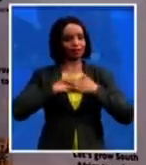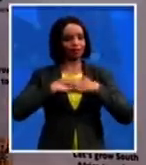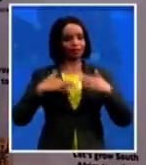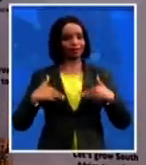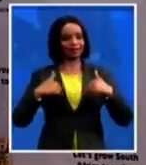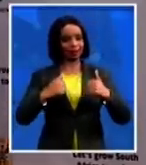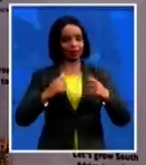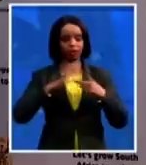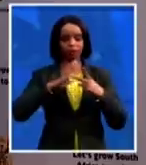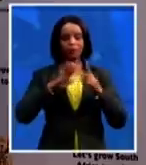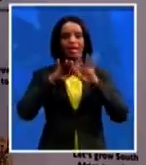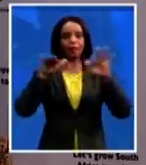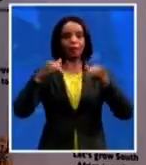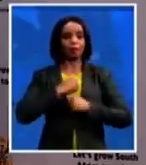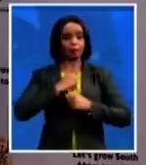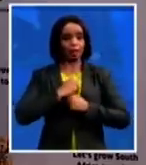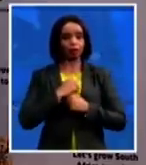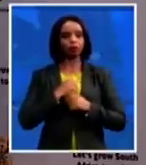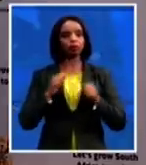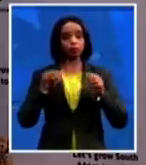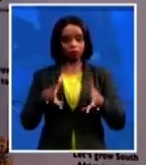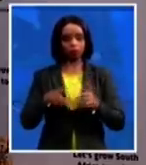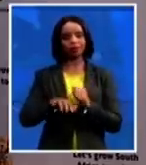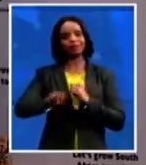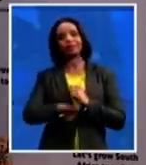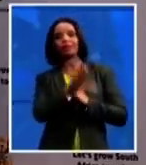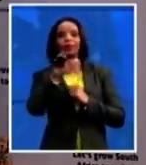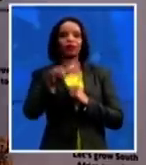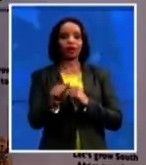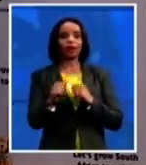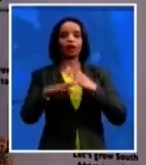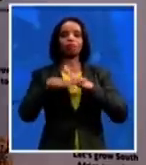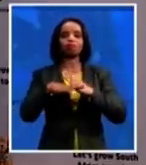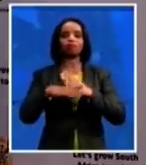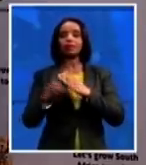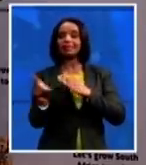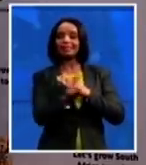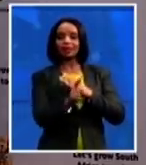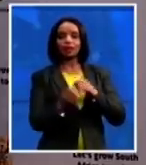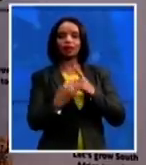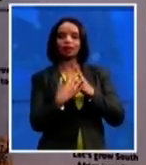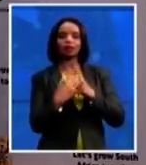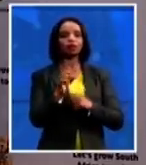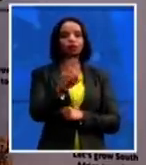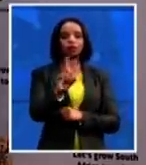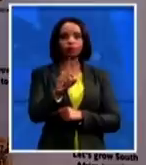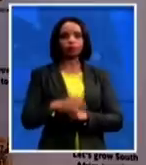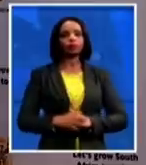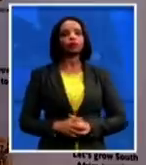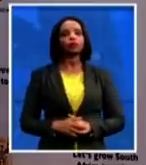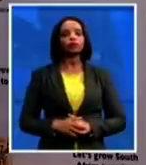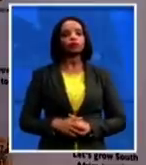COVID-19. Cabinet joined President Ramaphosa in applauding our scientists for having alerted the